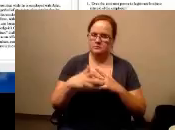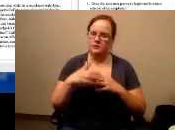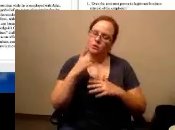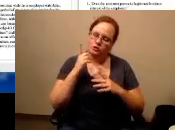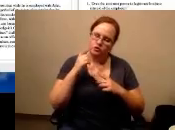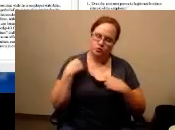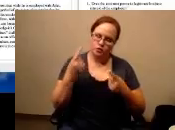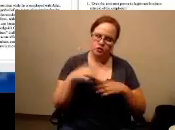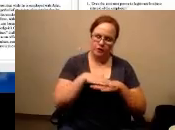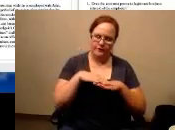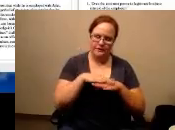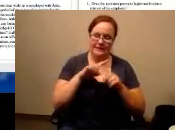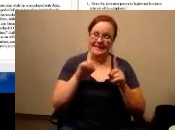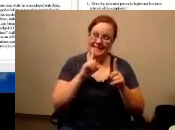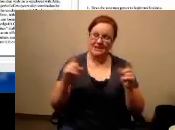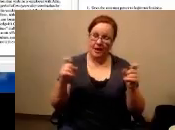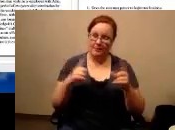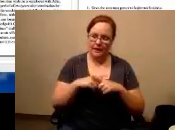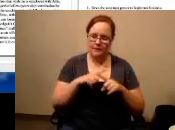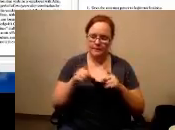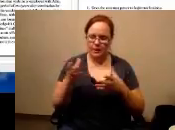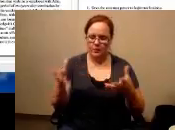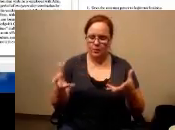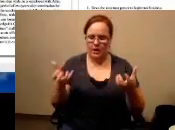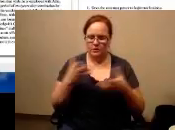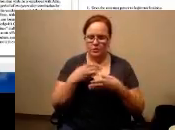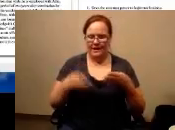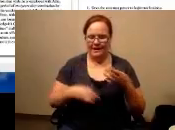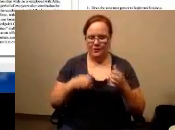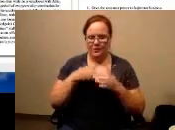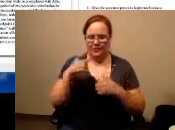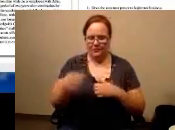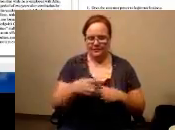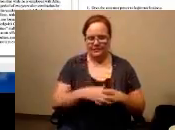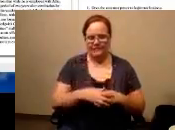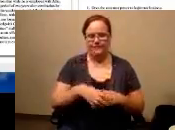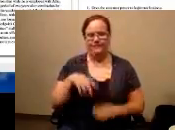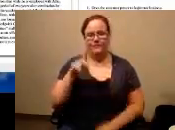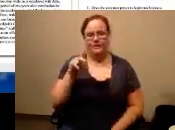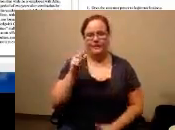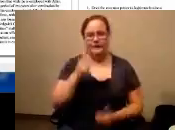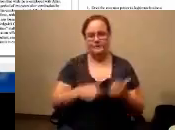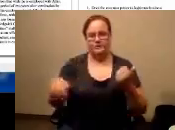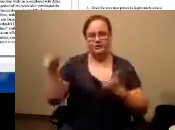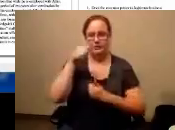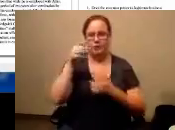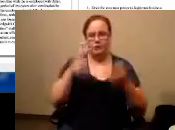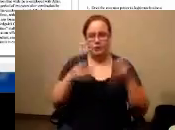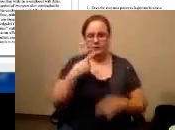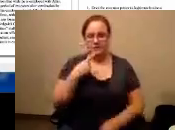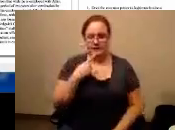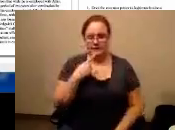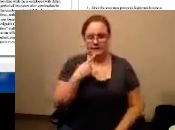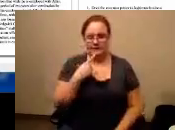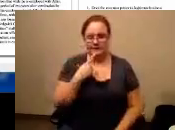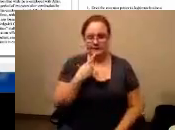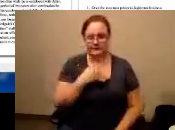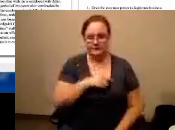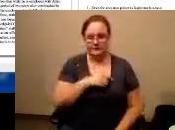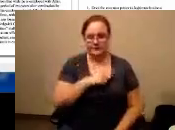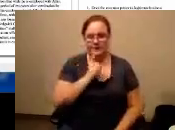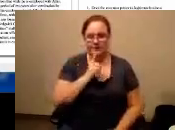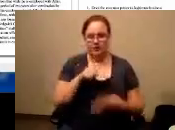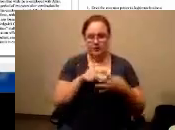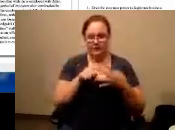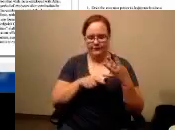quite complicated, but I do want to end with this. What the Kansas Supreme Court has said is there are